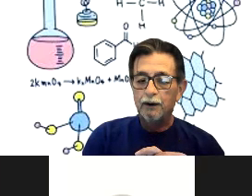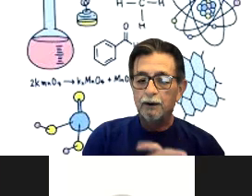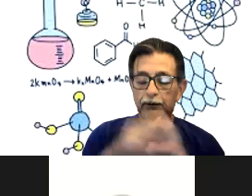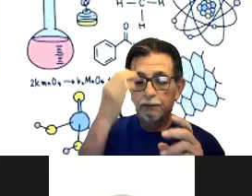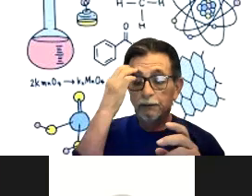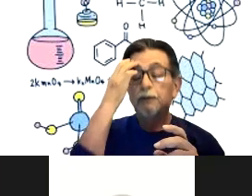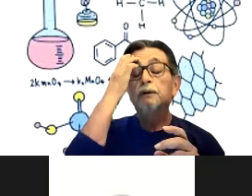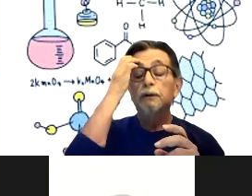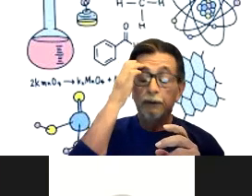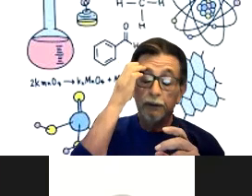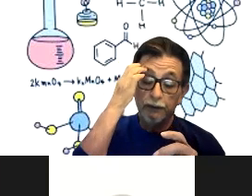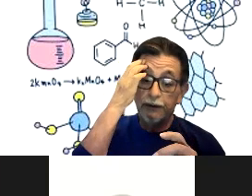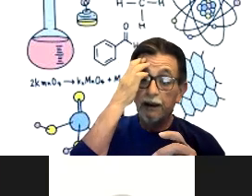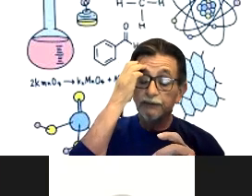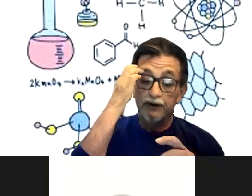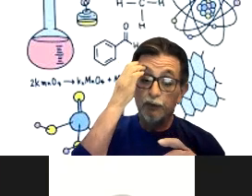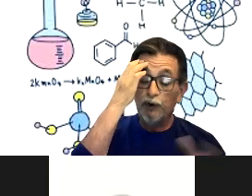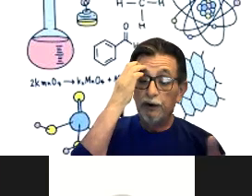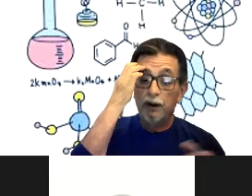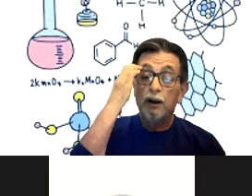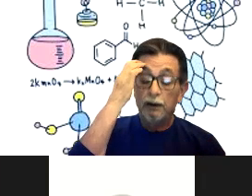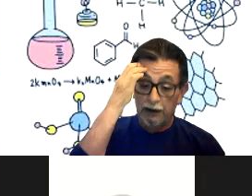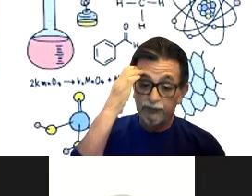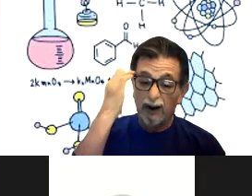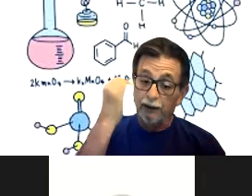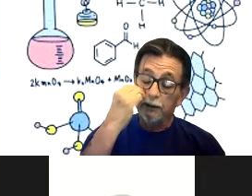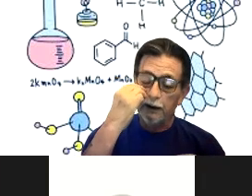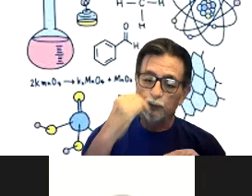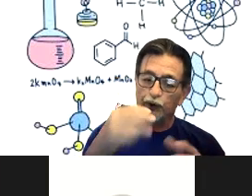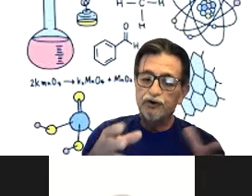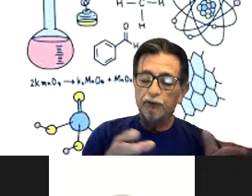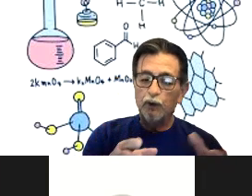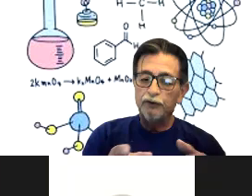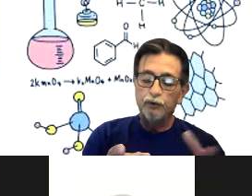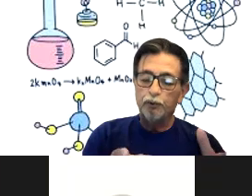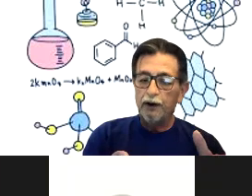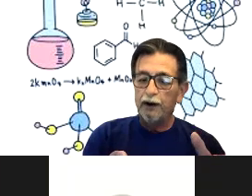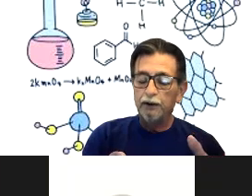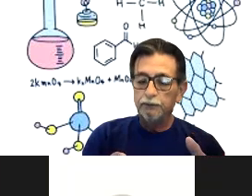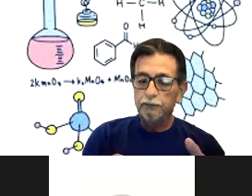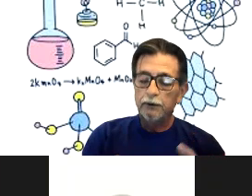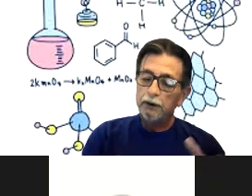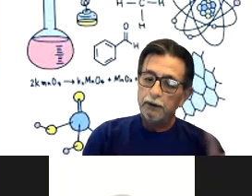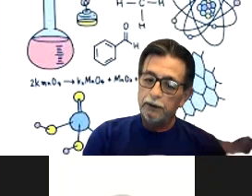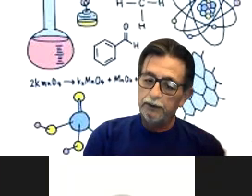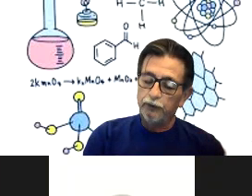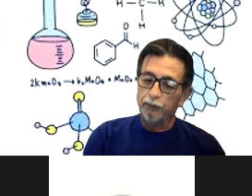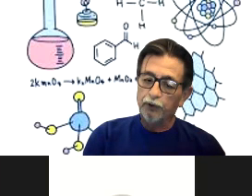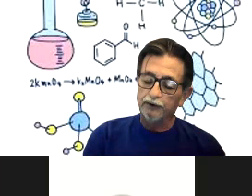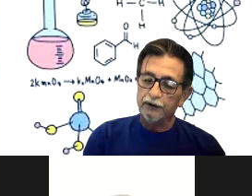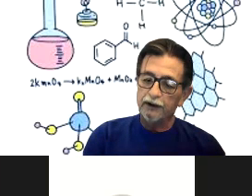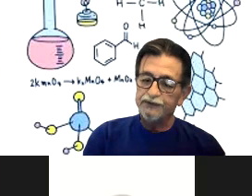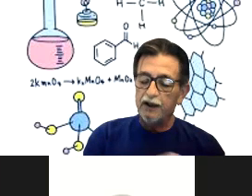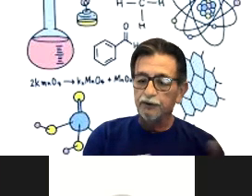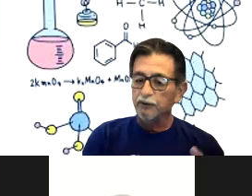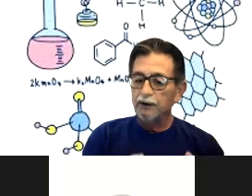bond between one of the oxygen? Yes, not both? that's right. And whichever one you put it on, you can